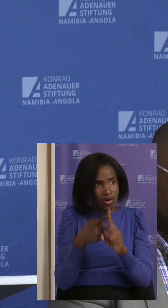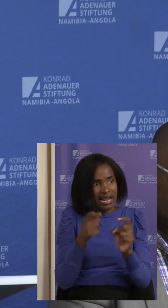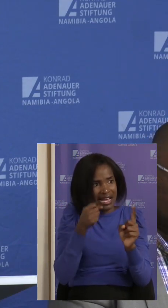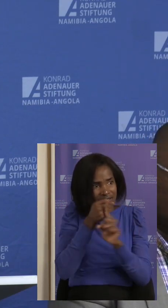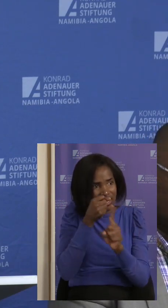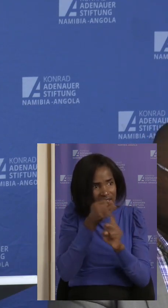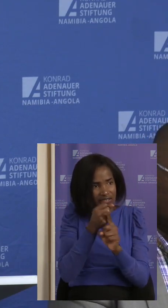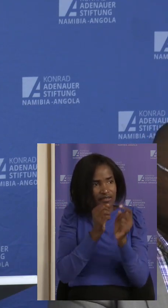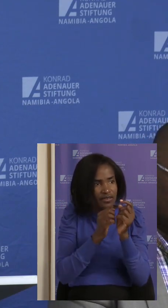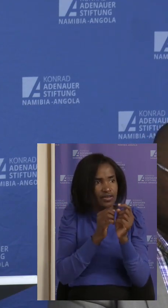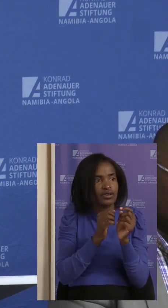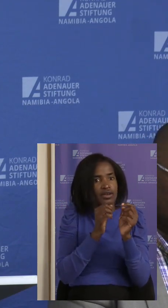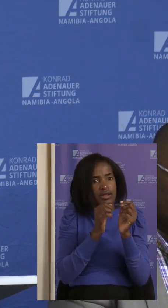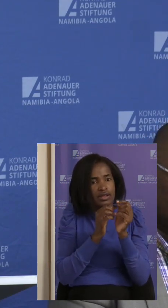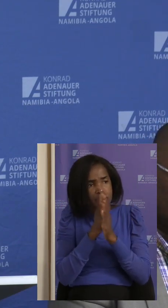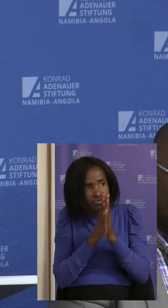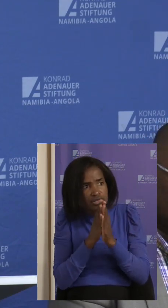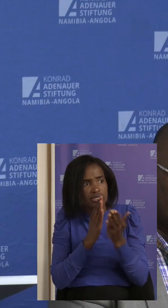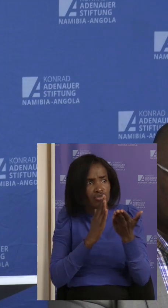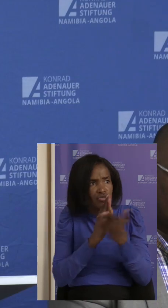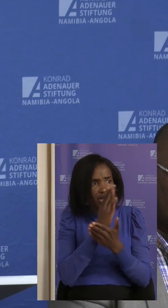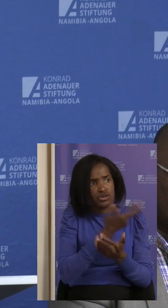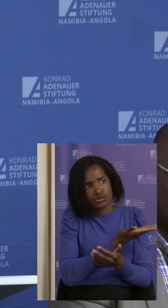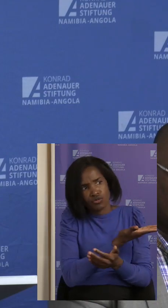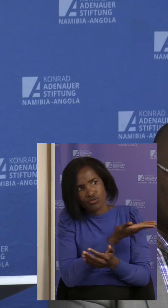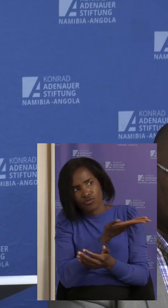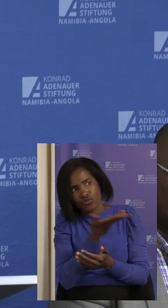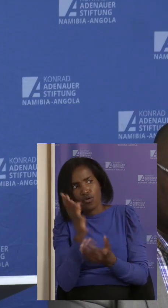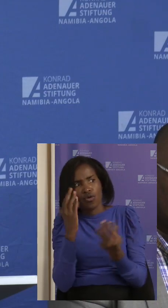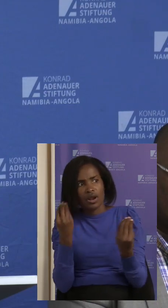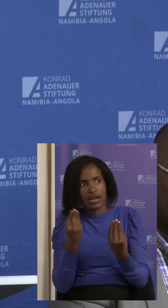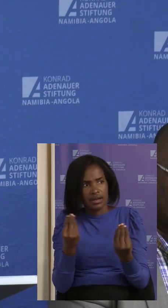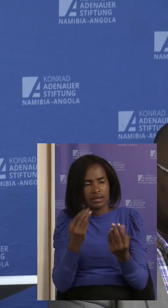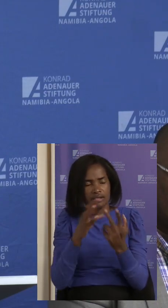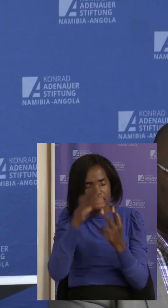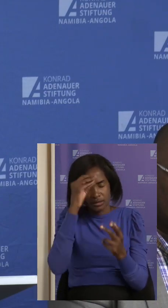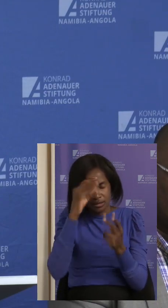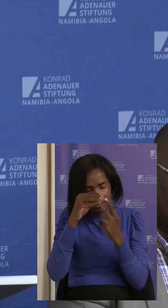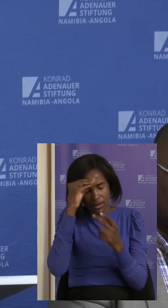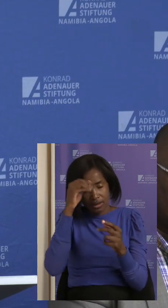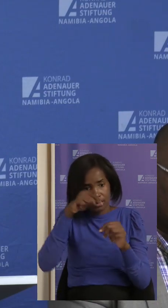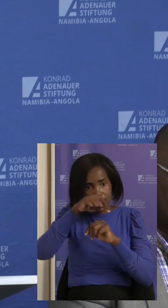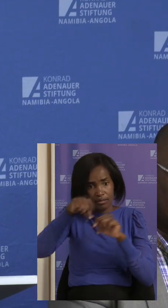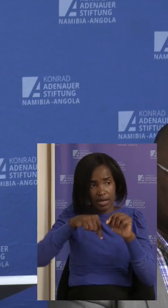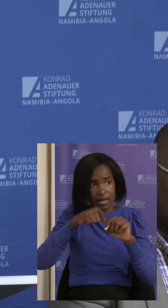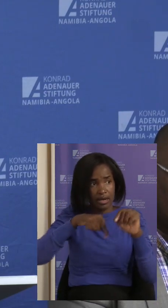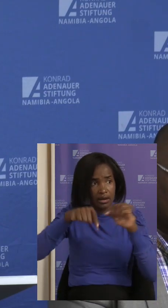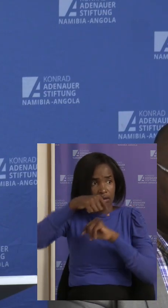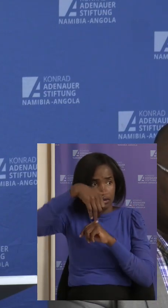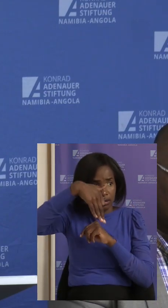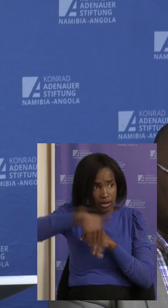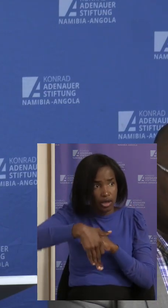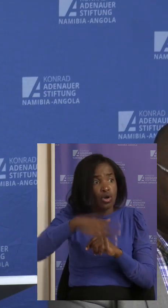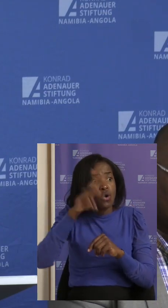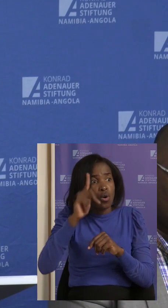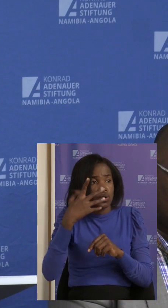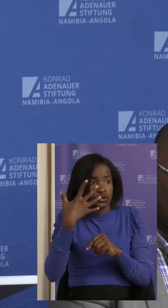interest of and rights of all learners and students studying within Namibia and outside of Namibia. So we also do